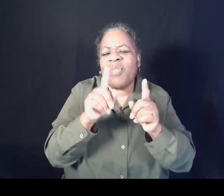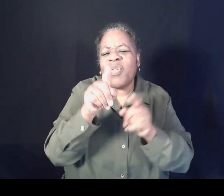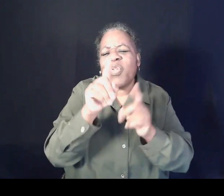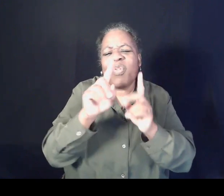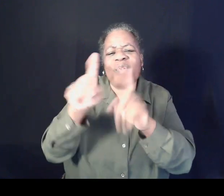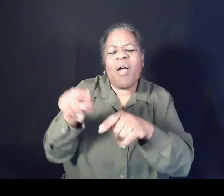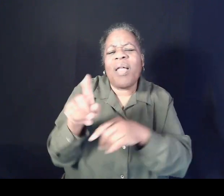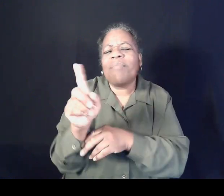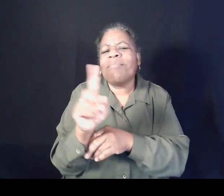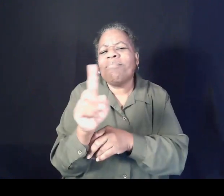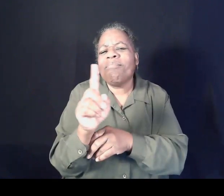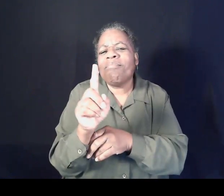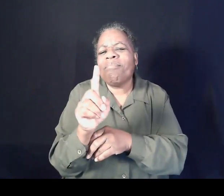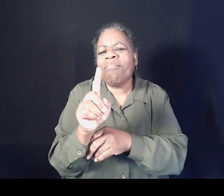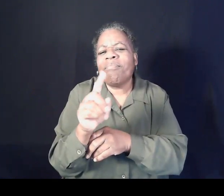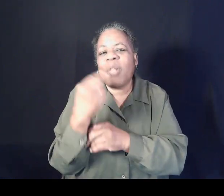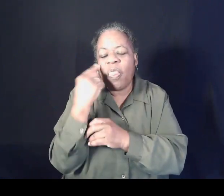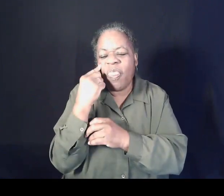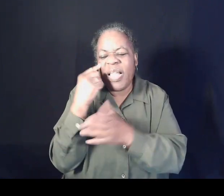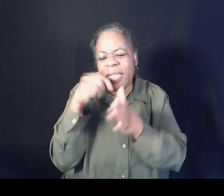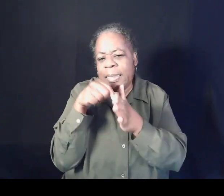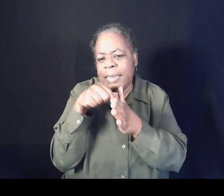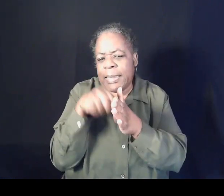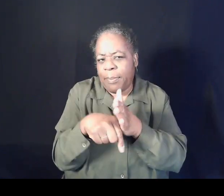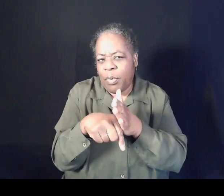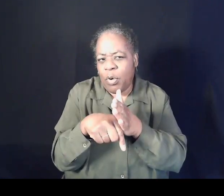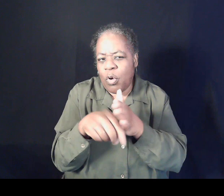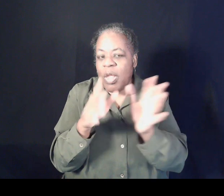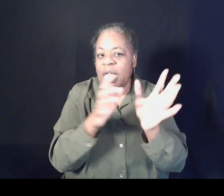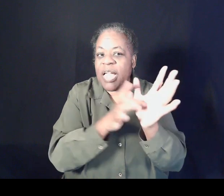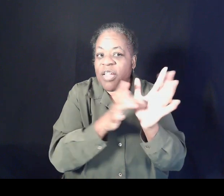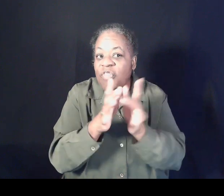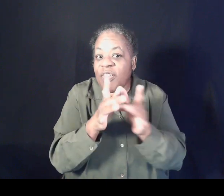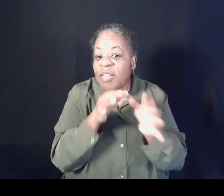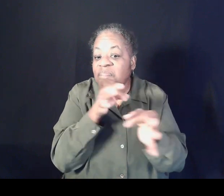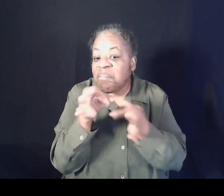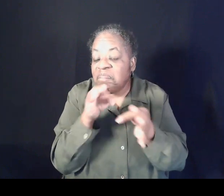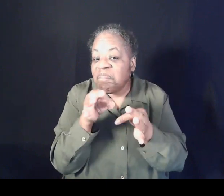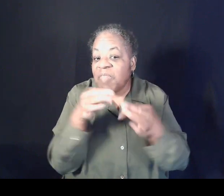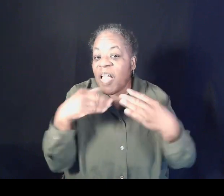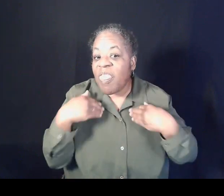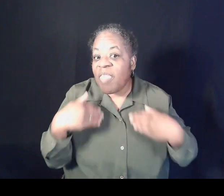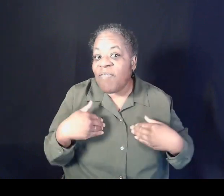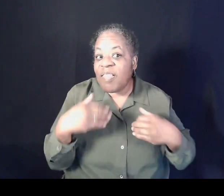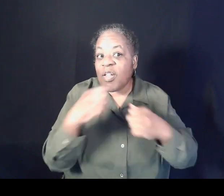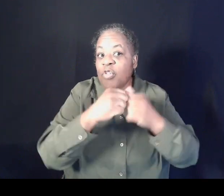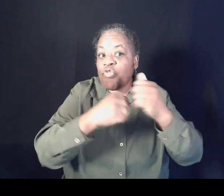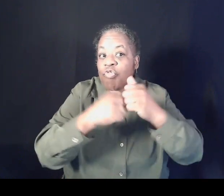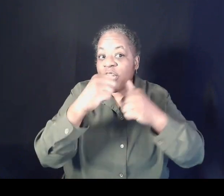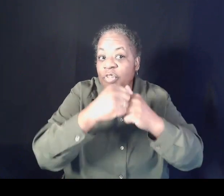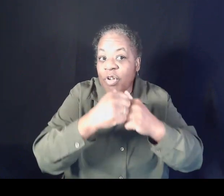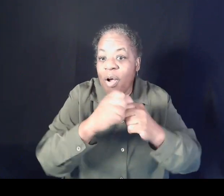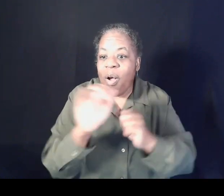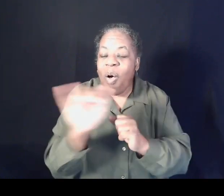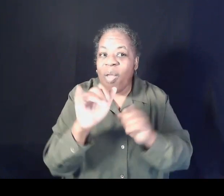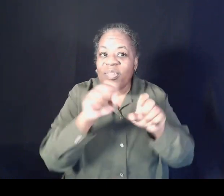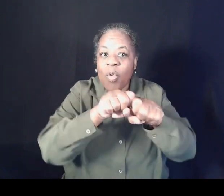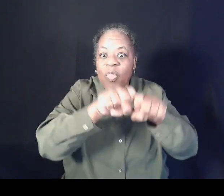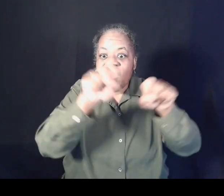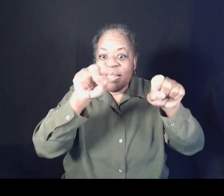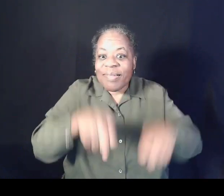Well, let's think a little deeper. Jesus is not just talking about the physical structure of the temple, but also the system that it